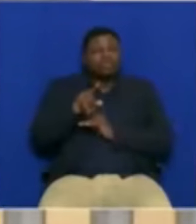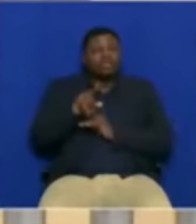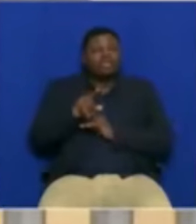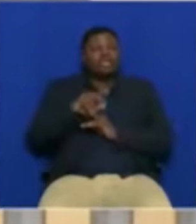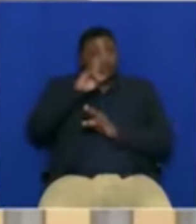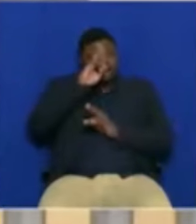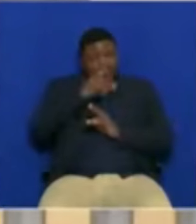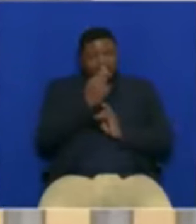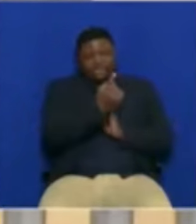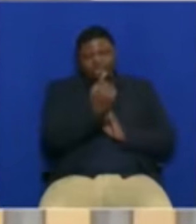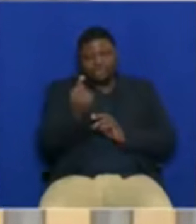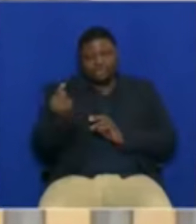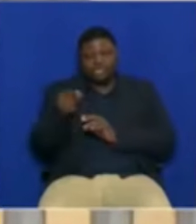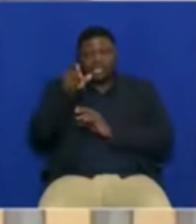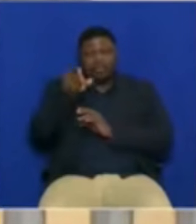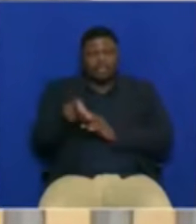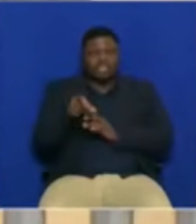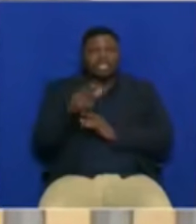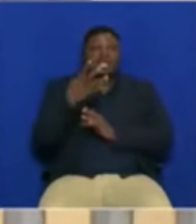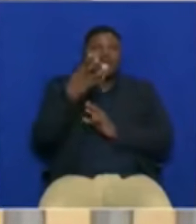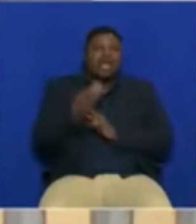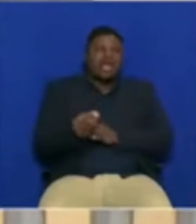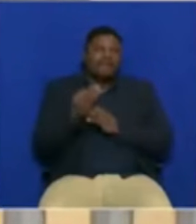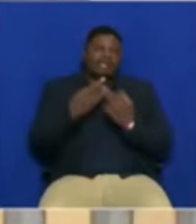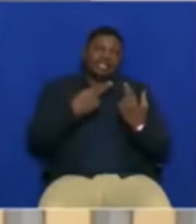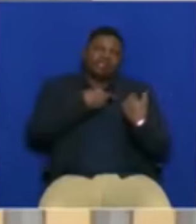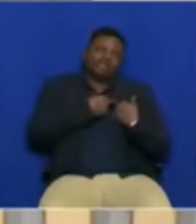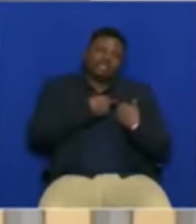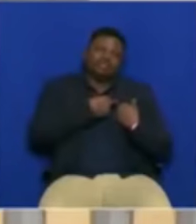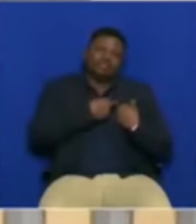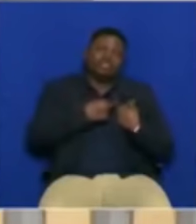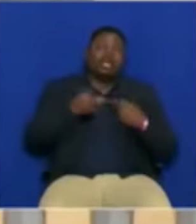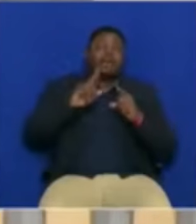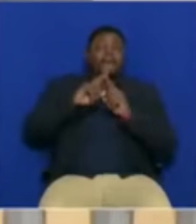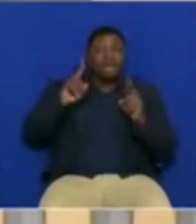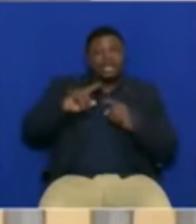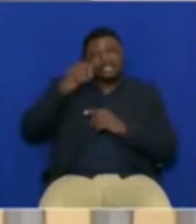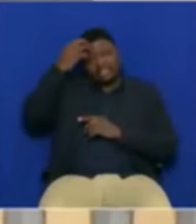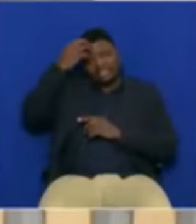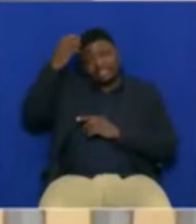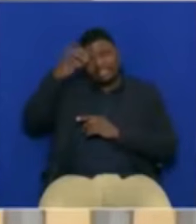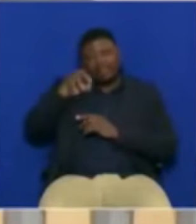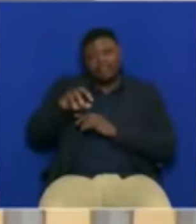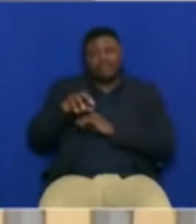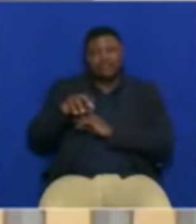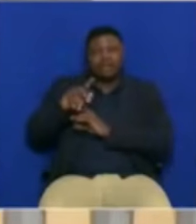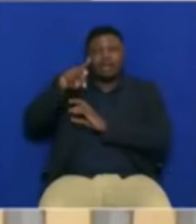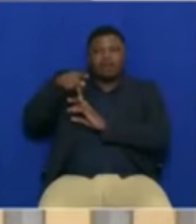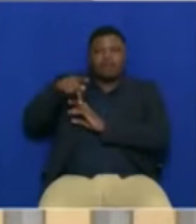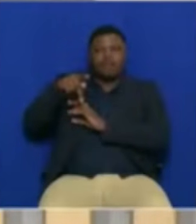Perumal to Rapetsu. Go and collect the dockets. That's what